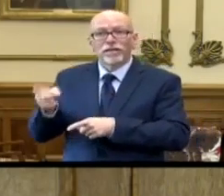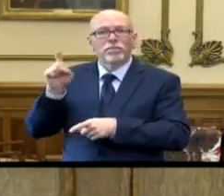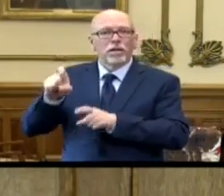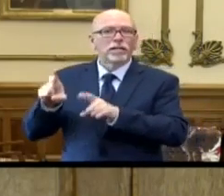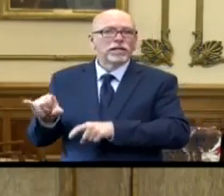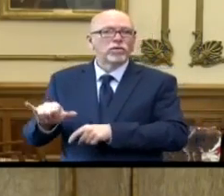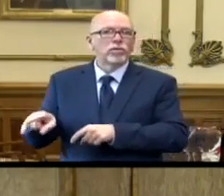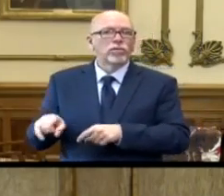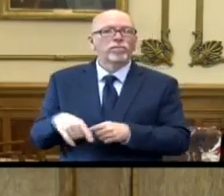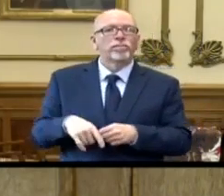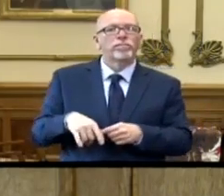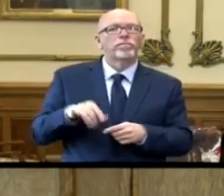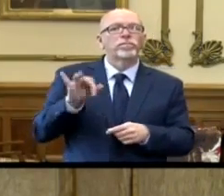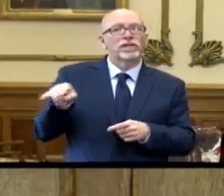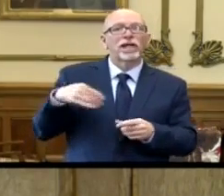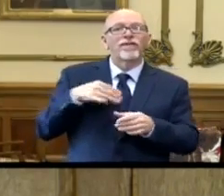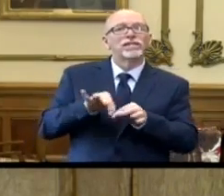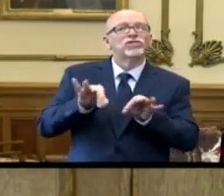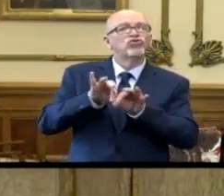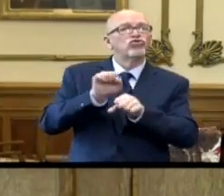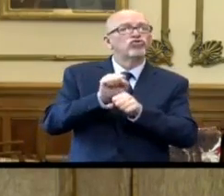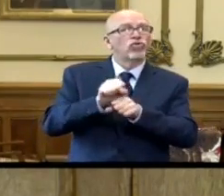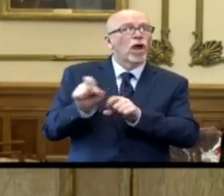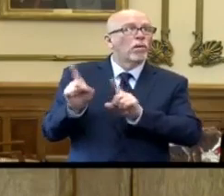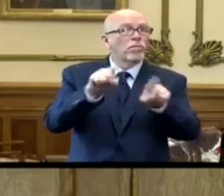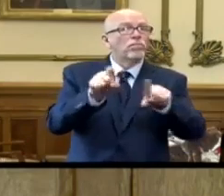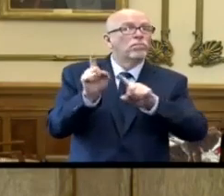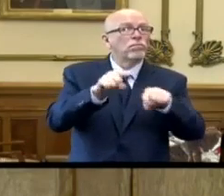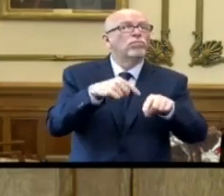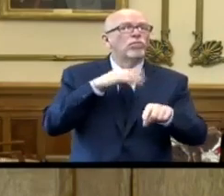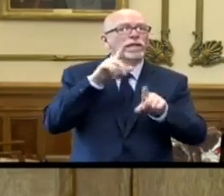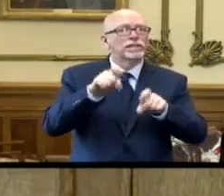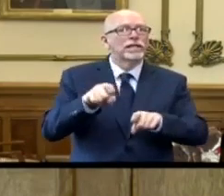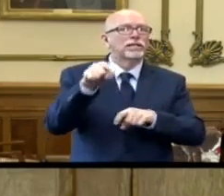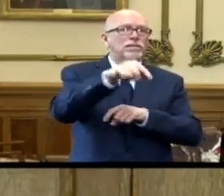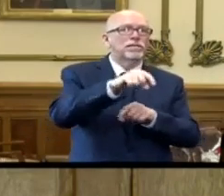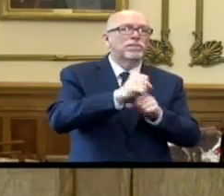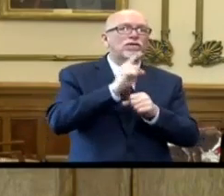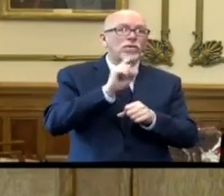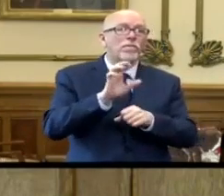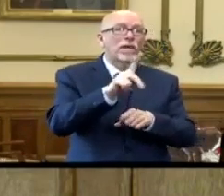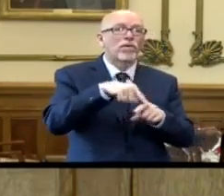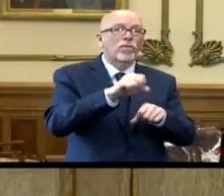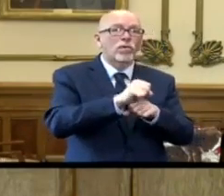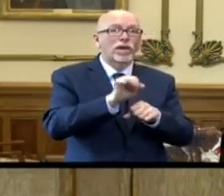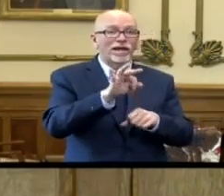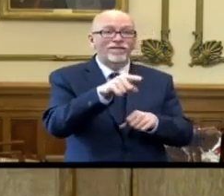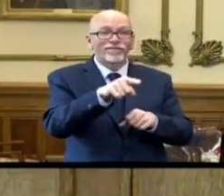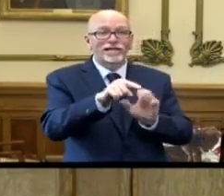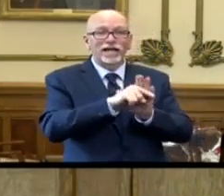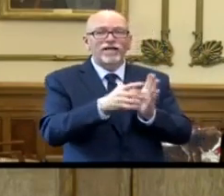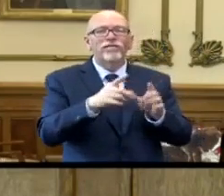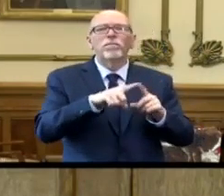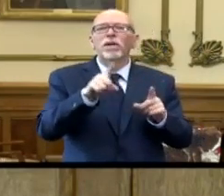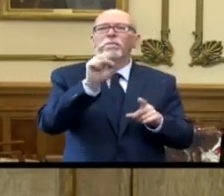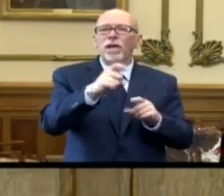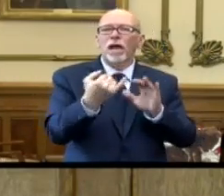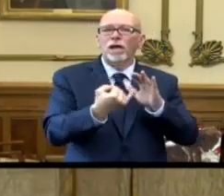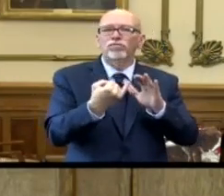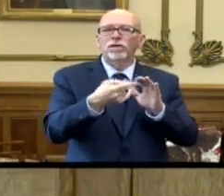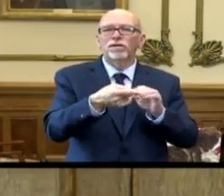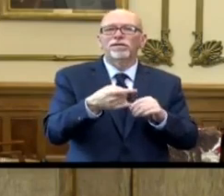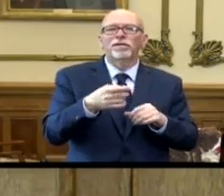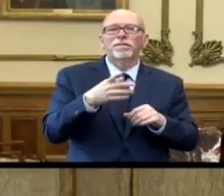tested. If they have an essential job, we would test them and, you know, let them go back to their work, provided they're negative, but they need to be